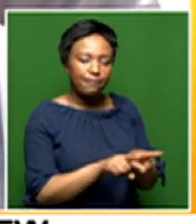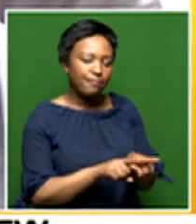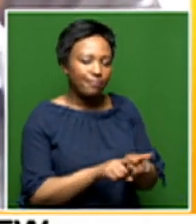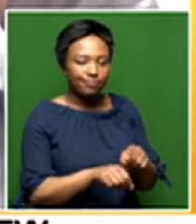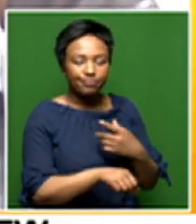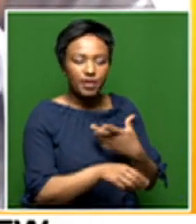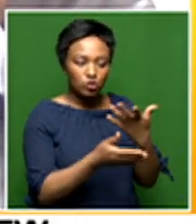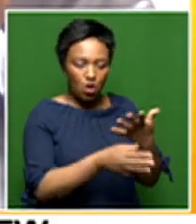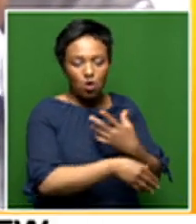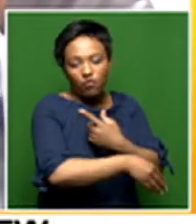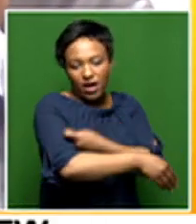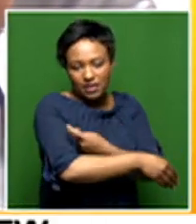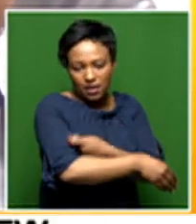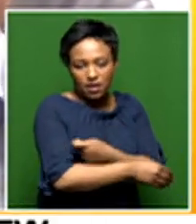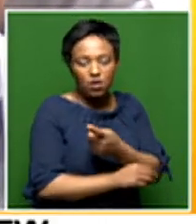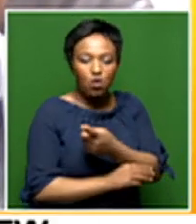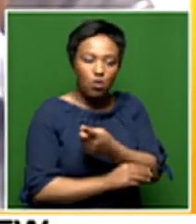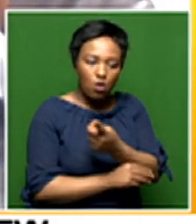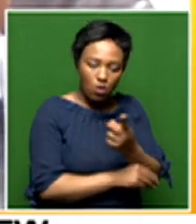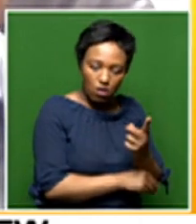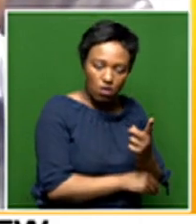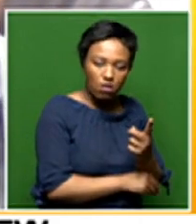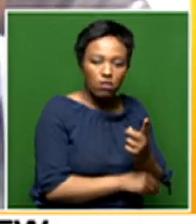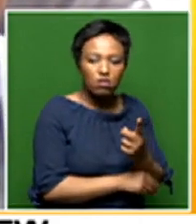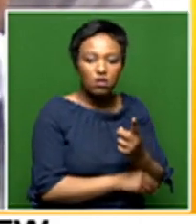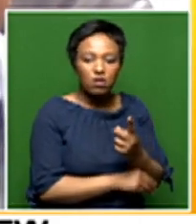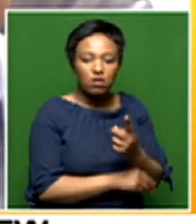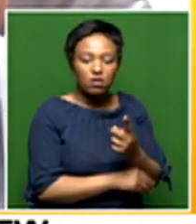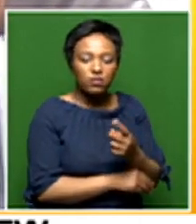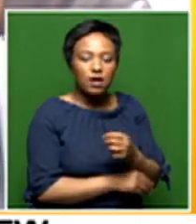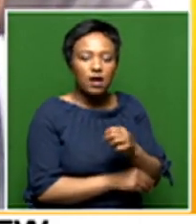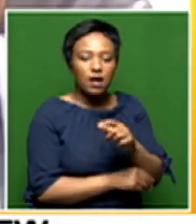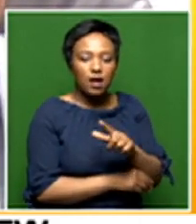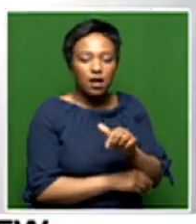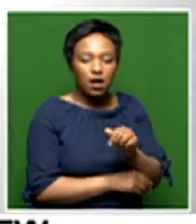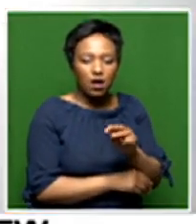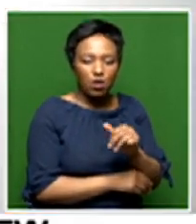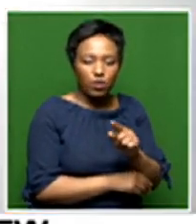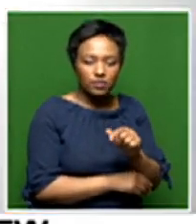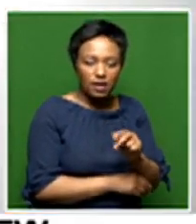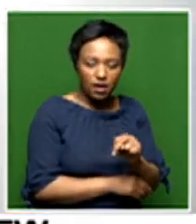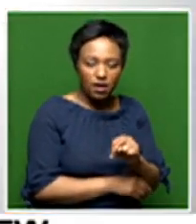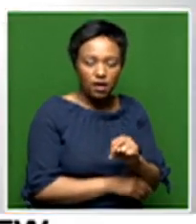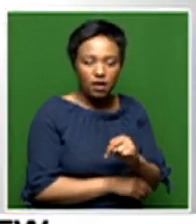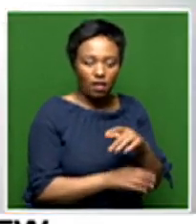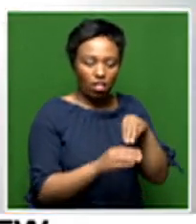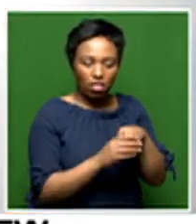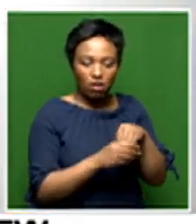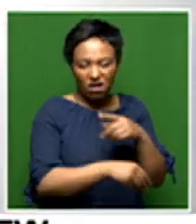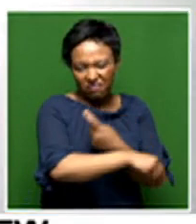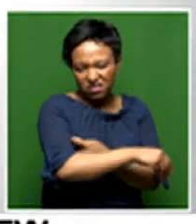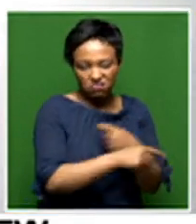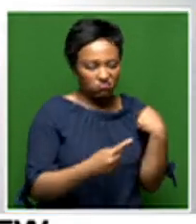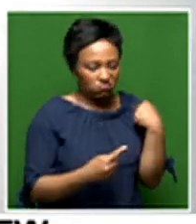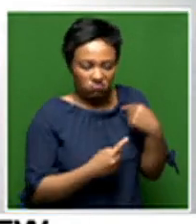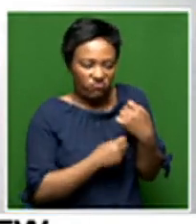vaccines. All of them are actually live attenuated vaccines. Yeah. And they've been like